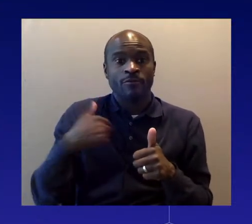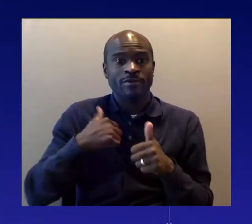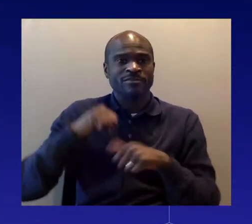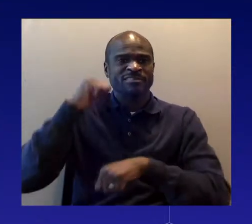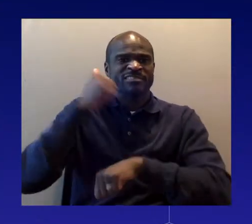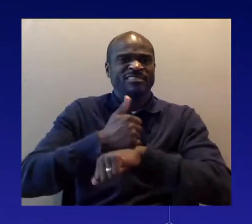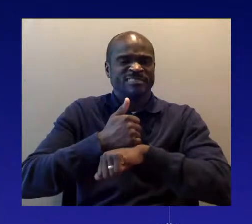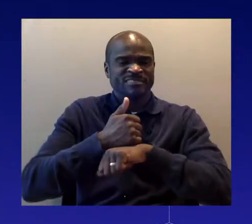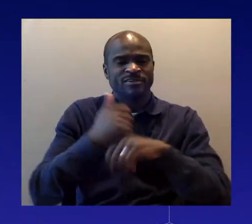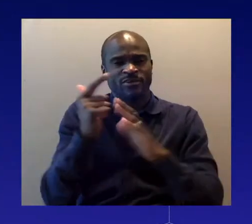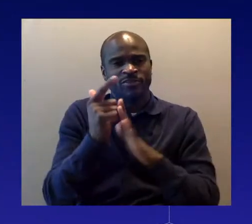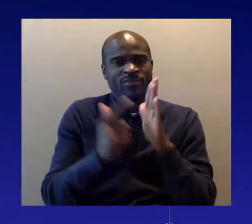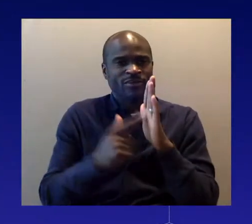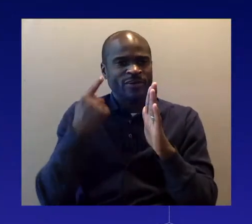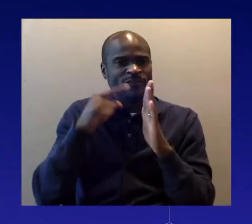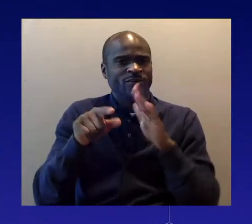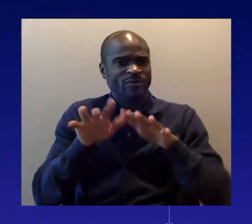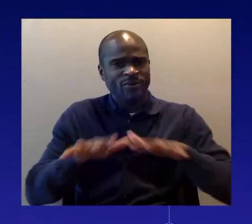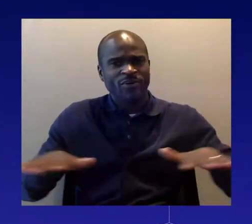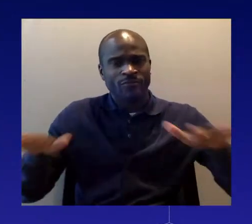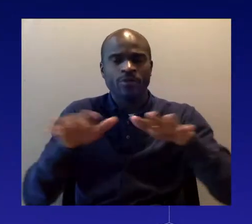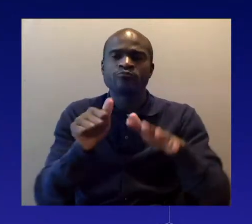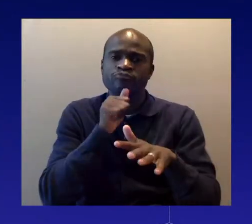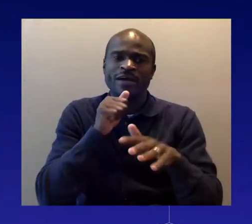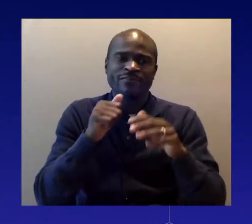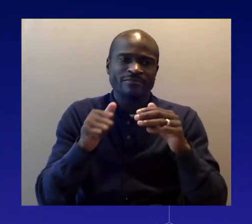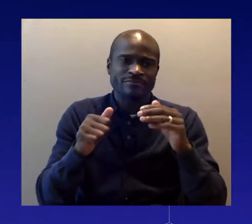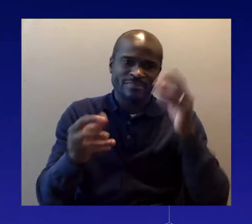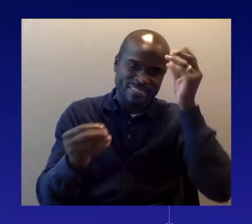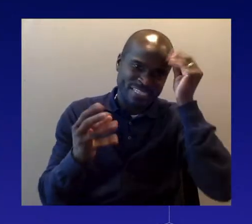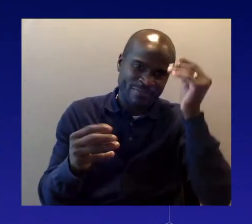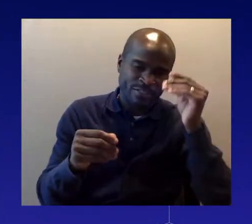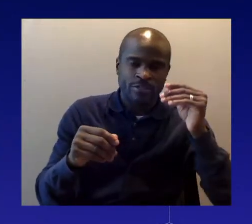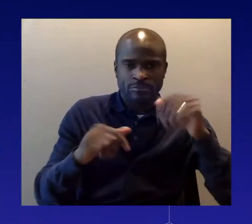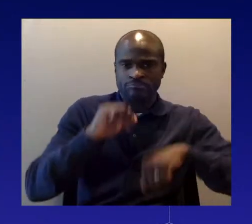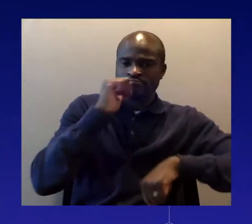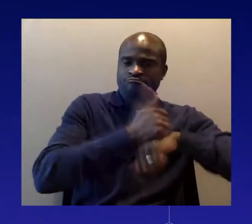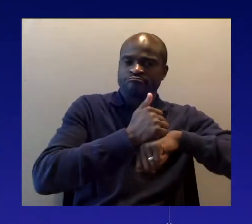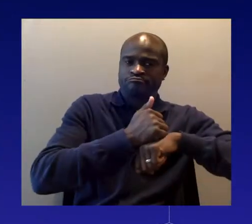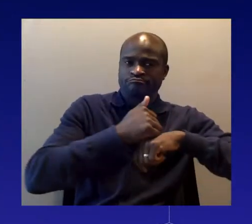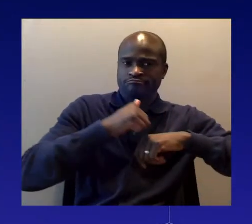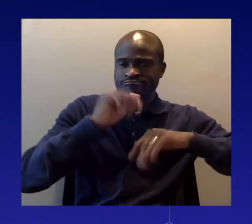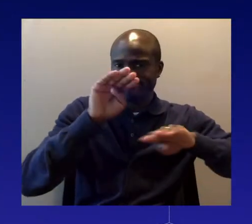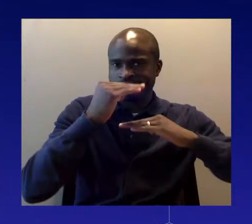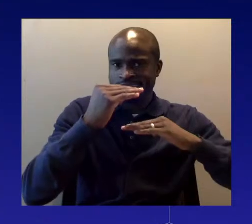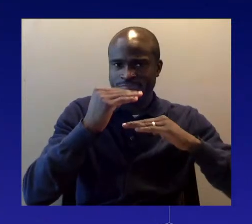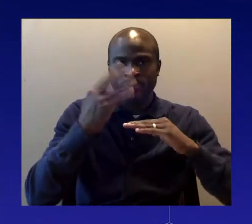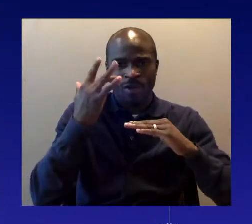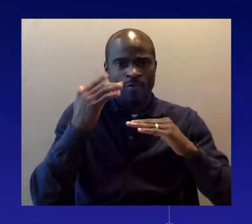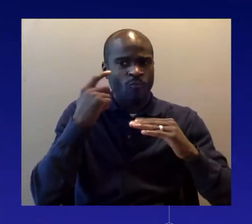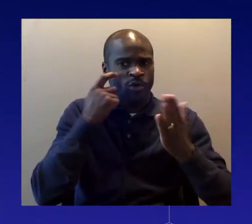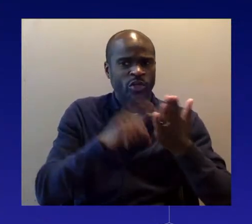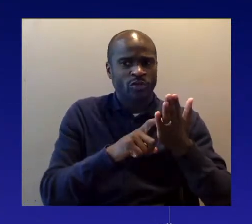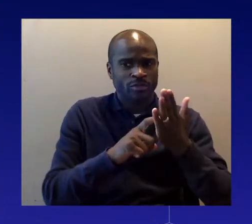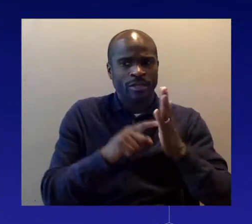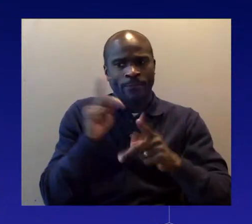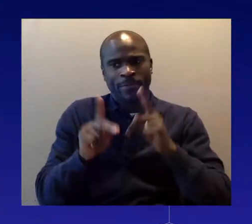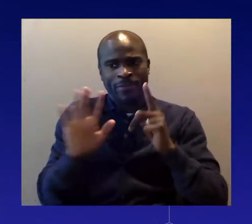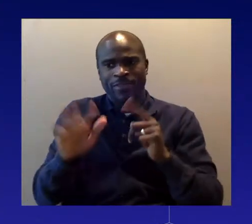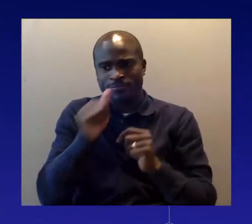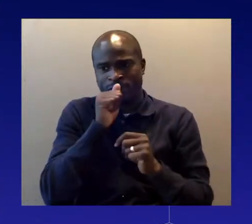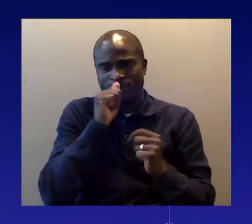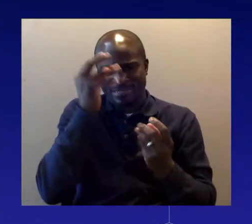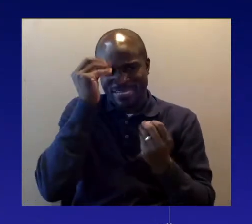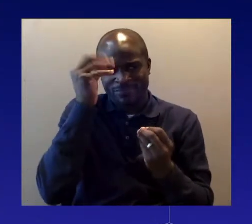how everyone's private information was being used for all sorts of purposes in ways that they didn't even know. And so we began